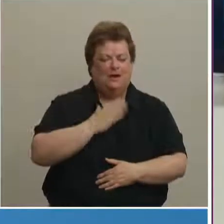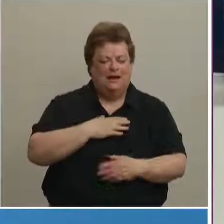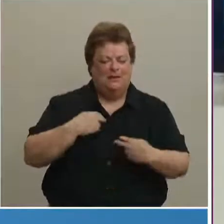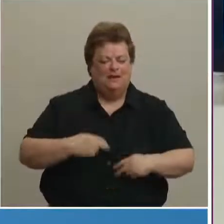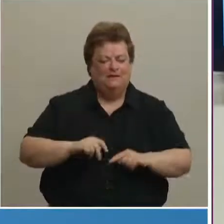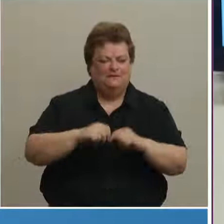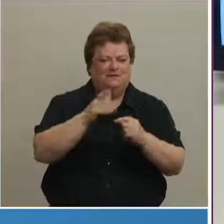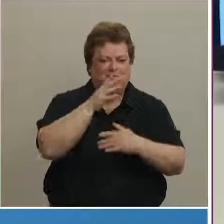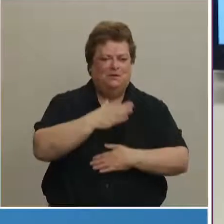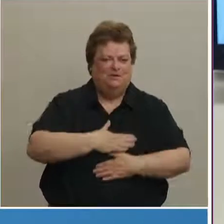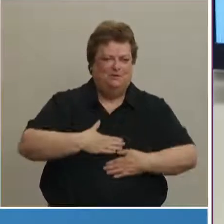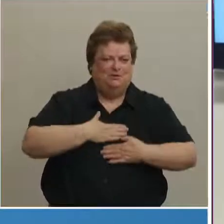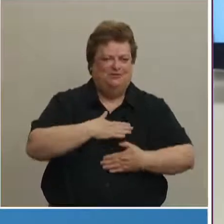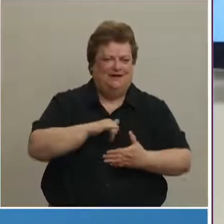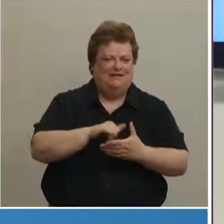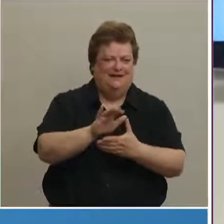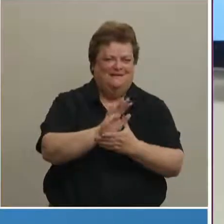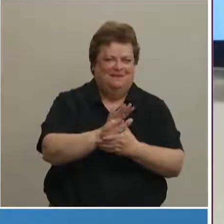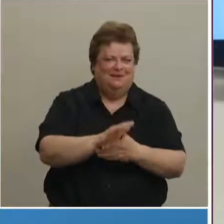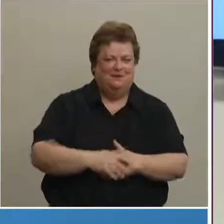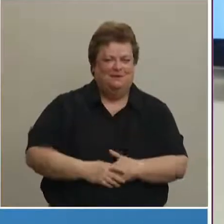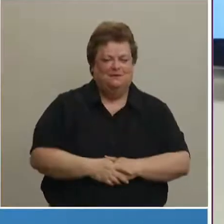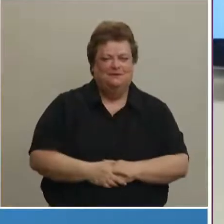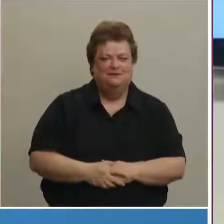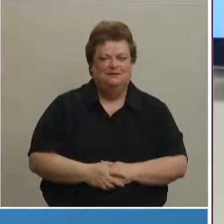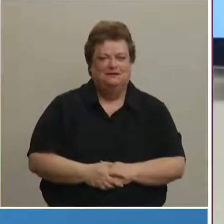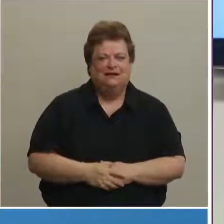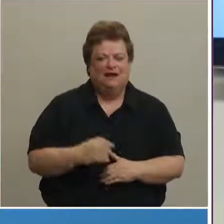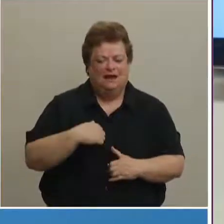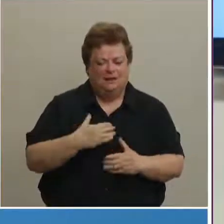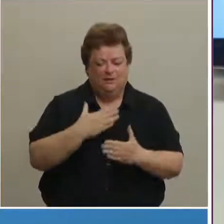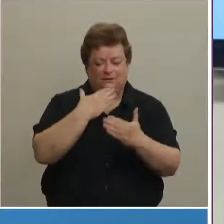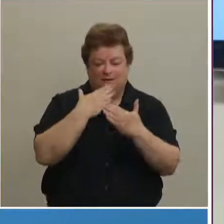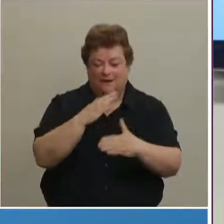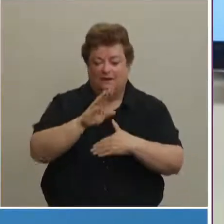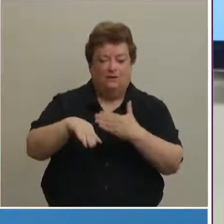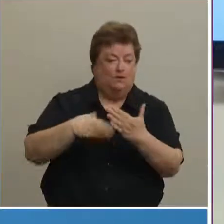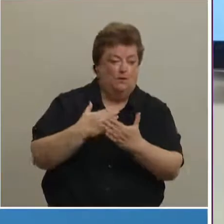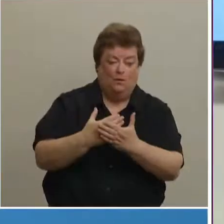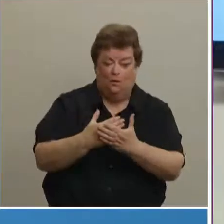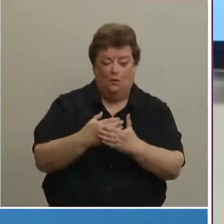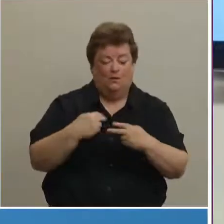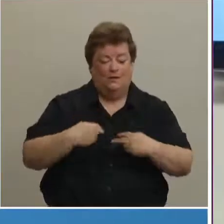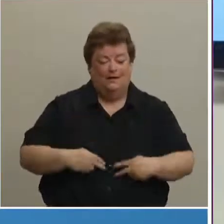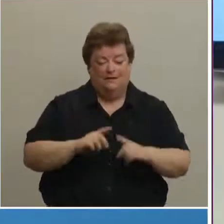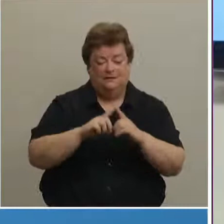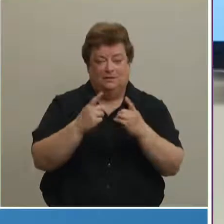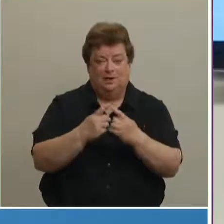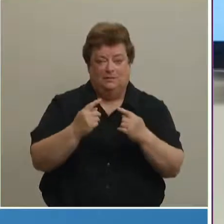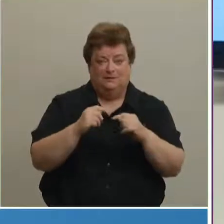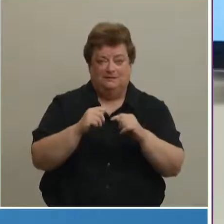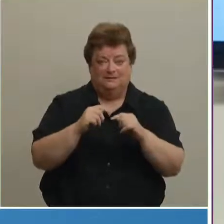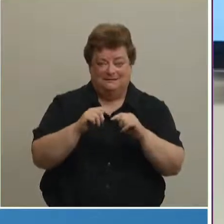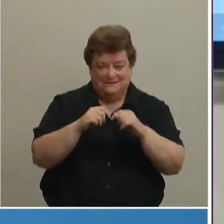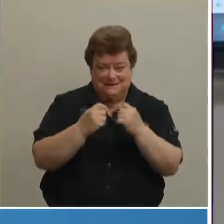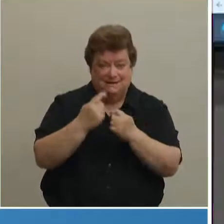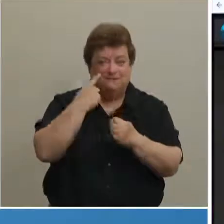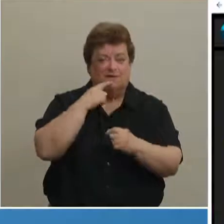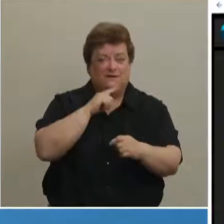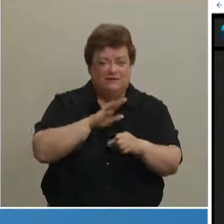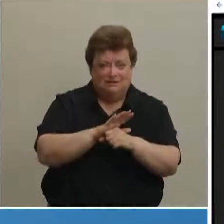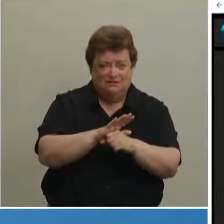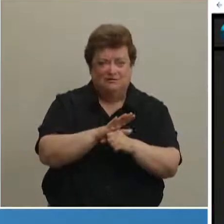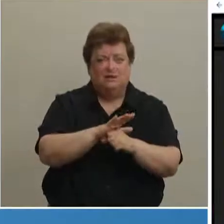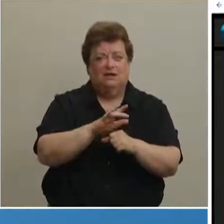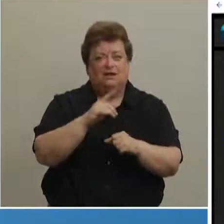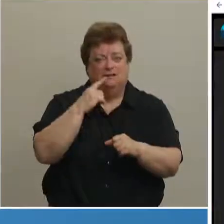it. I really want to thank the entire health department team for their dedication and commitment to